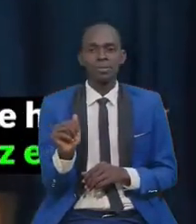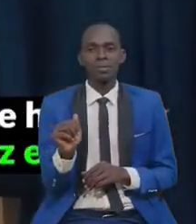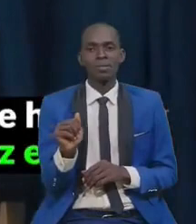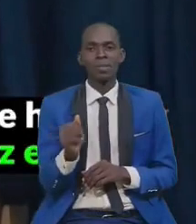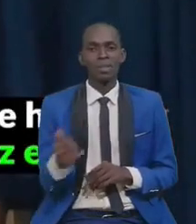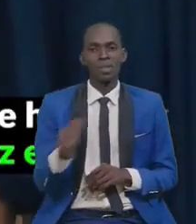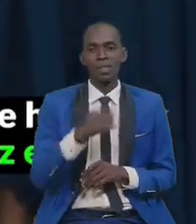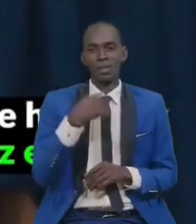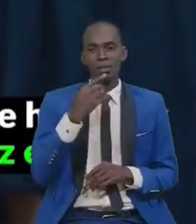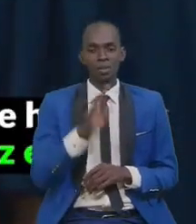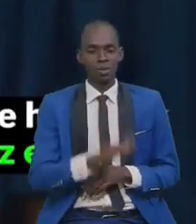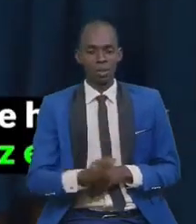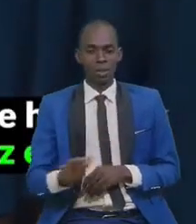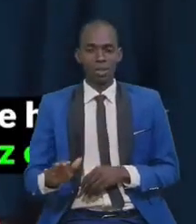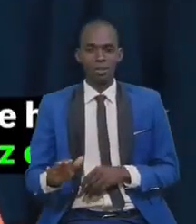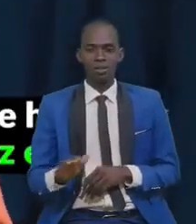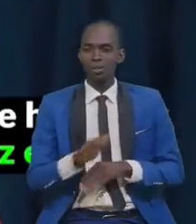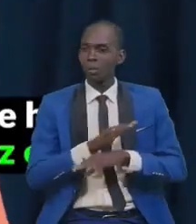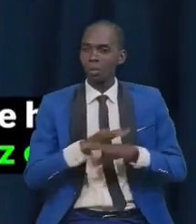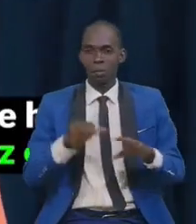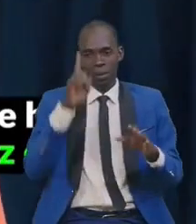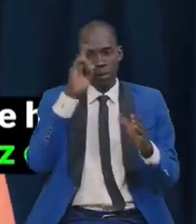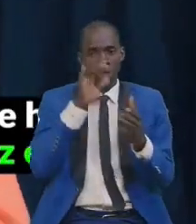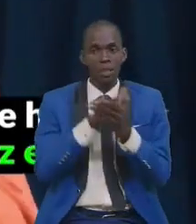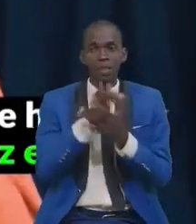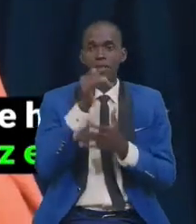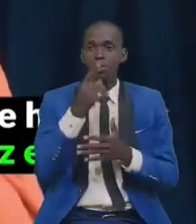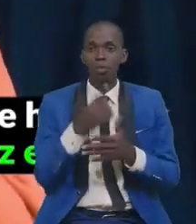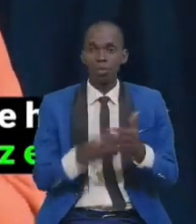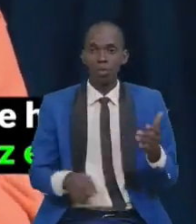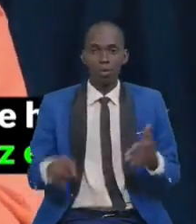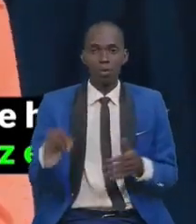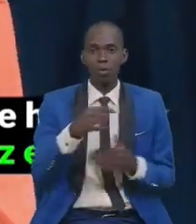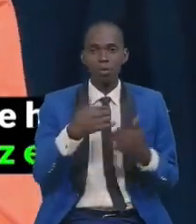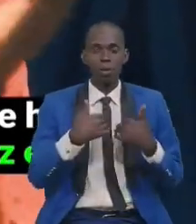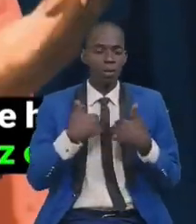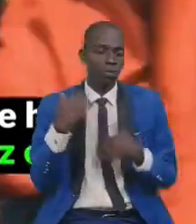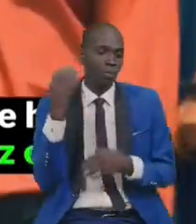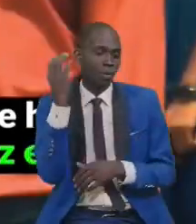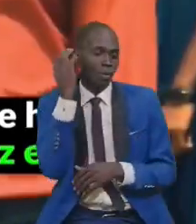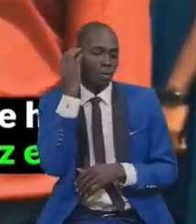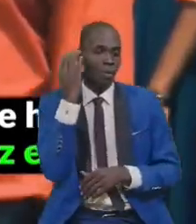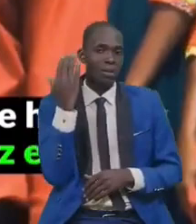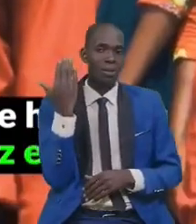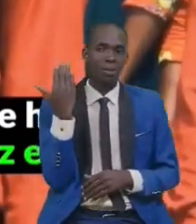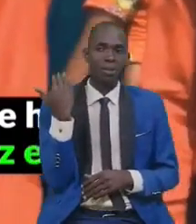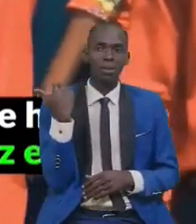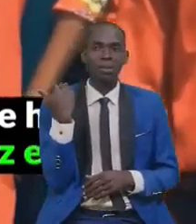They said, children, don't believe what you have heard.